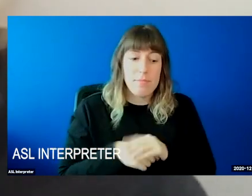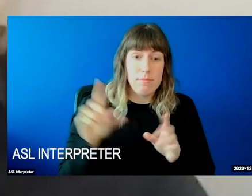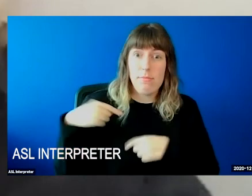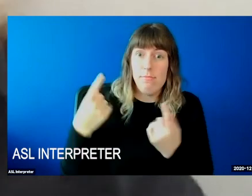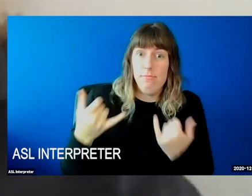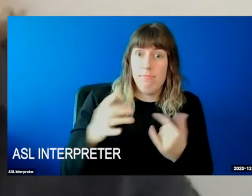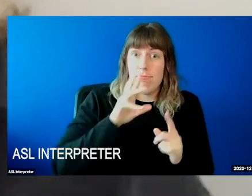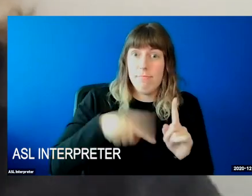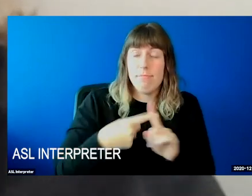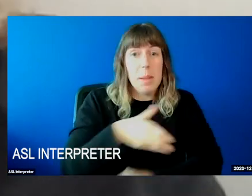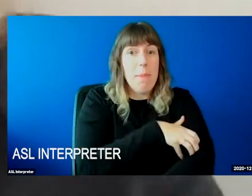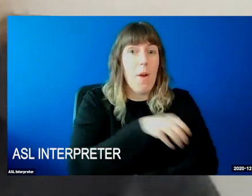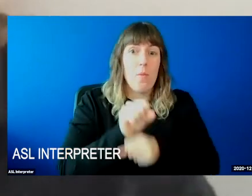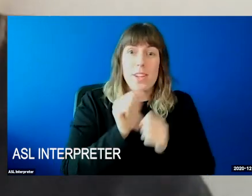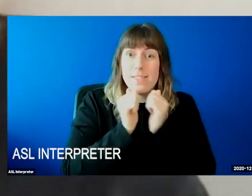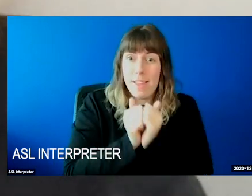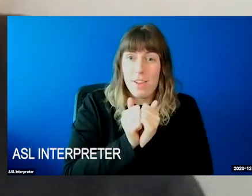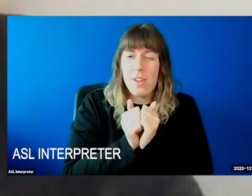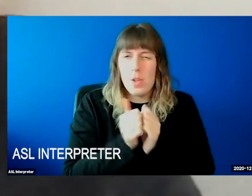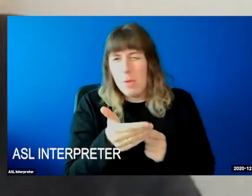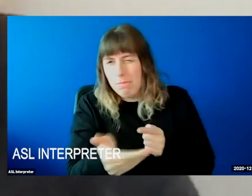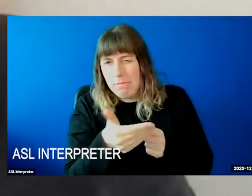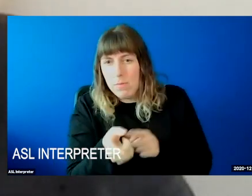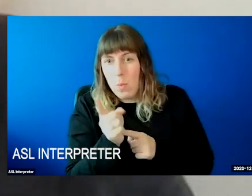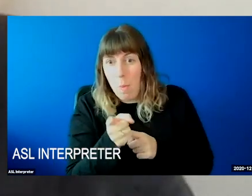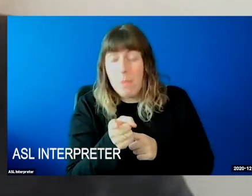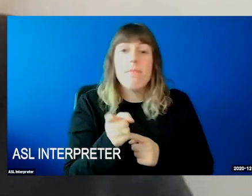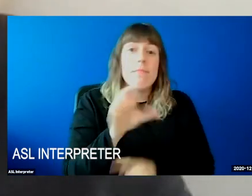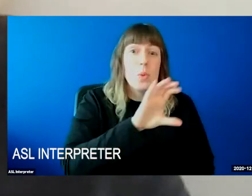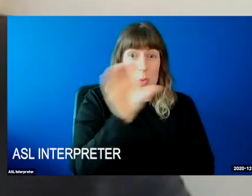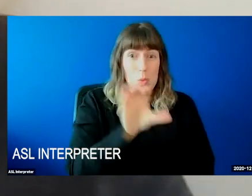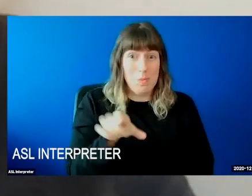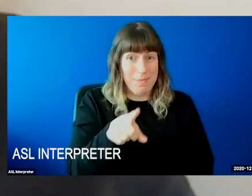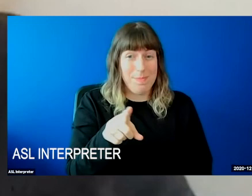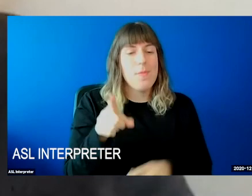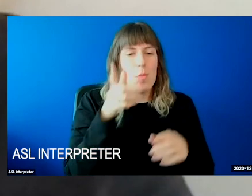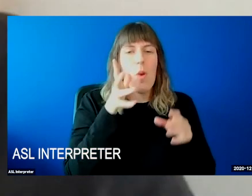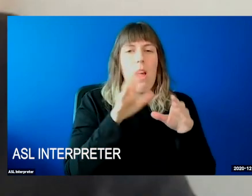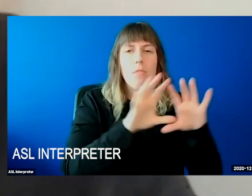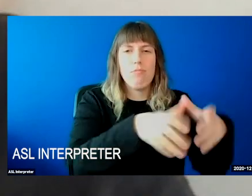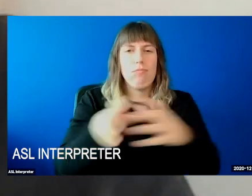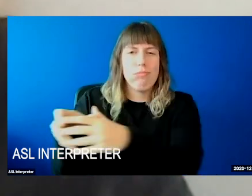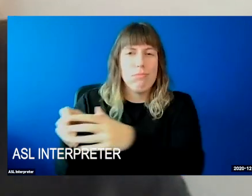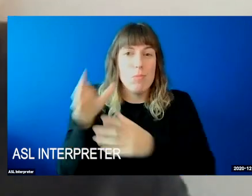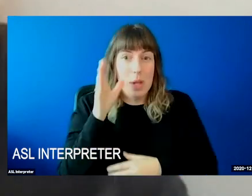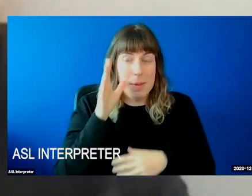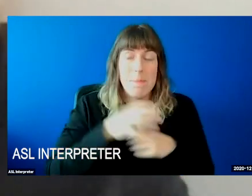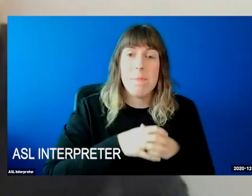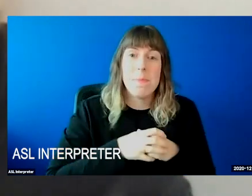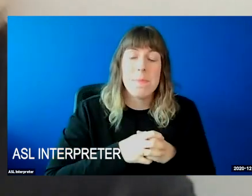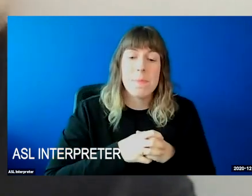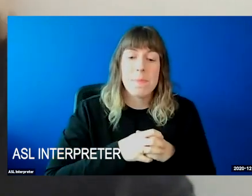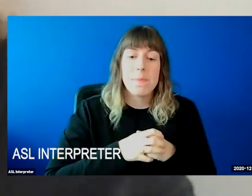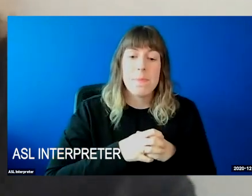your reflections on what we've heard about today, about the power of working together. So in just a moment, using Zoom, we're going to